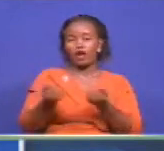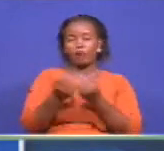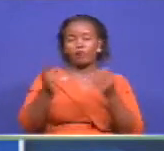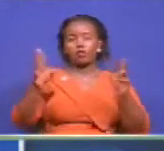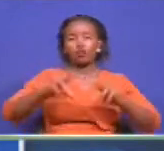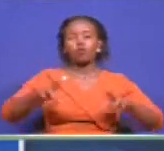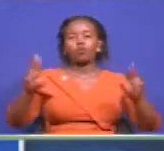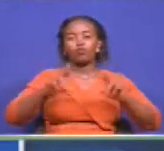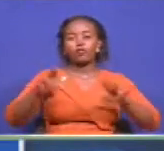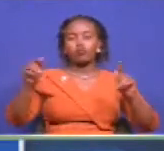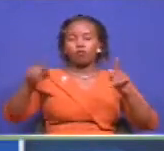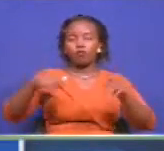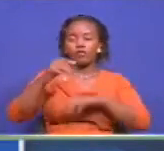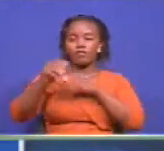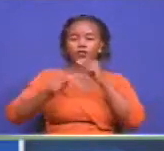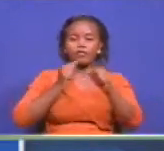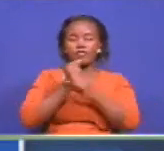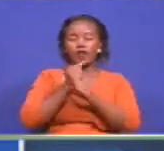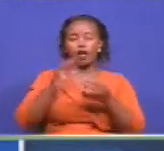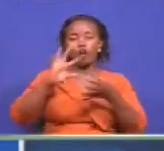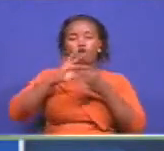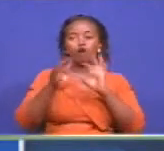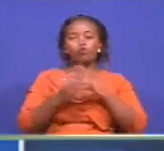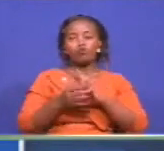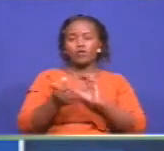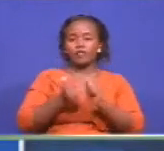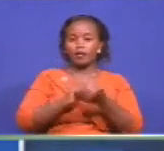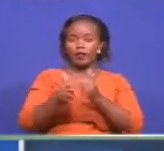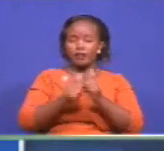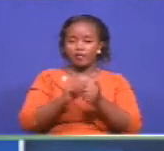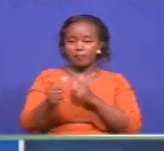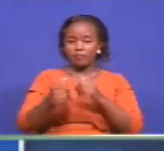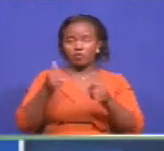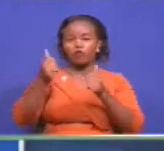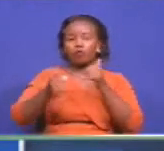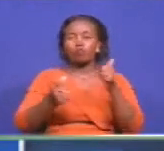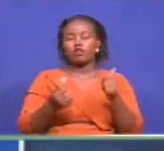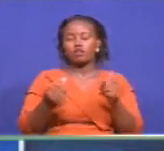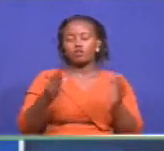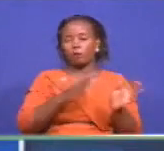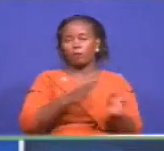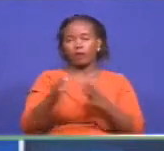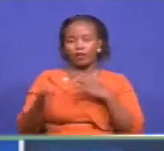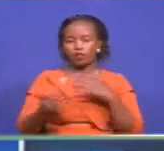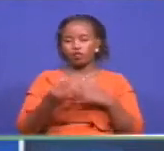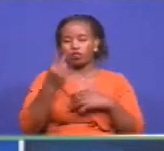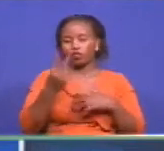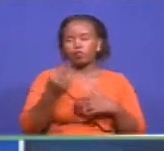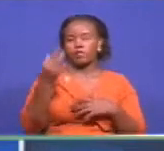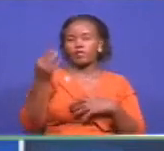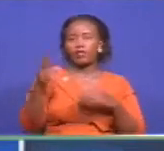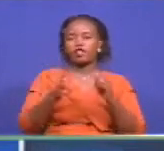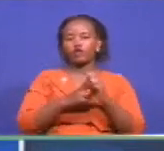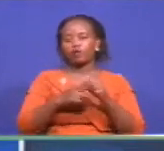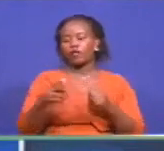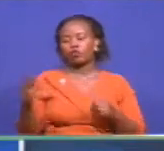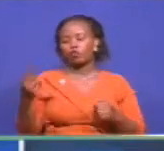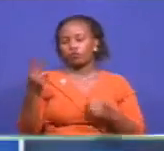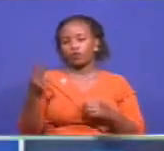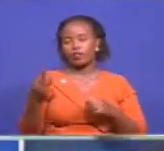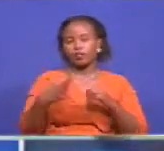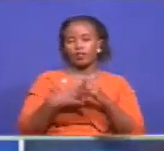this year's Tokyo Olympics Games, slated for 23rd July to 8th of August in